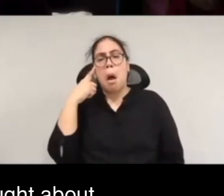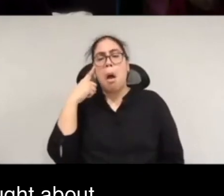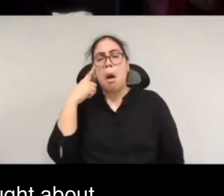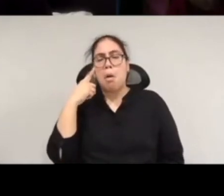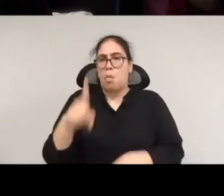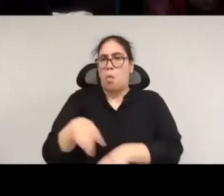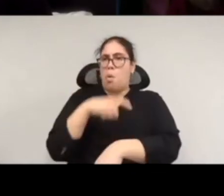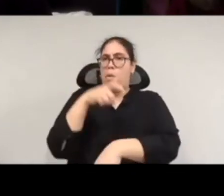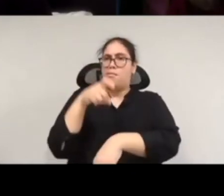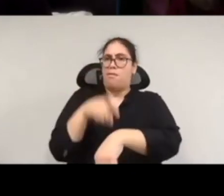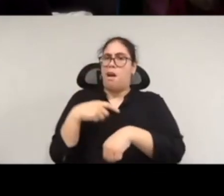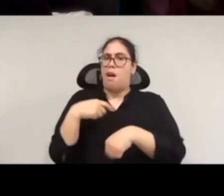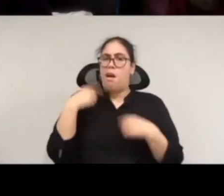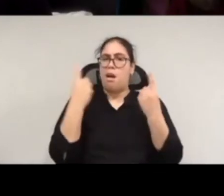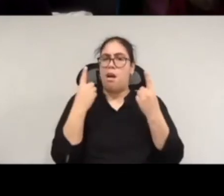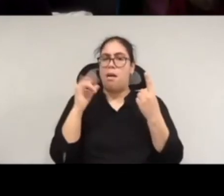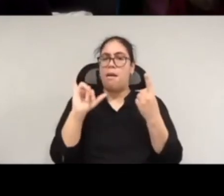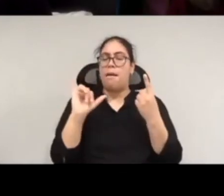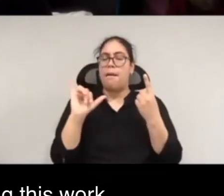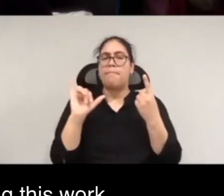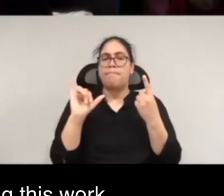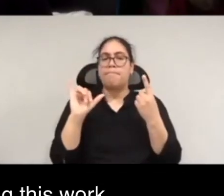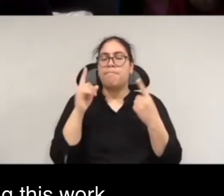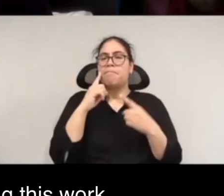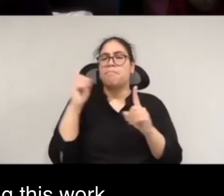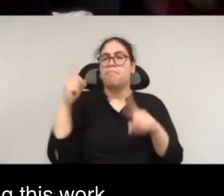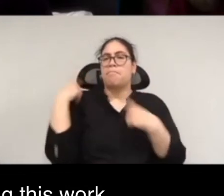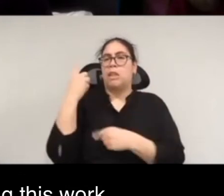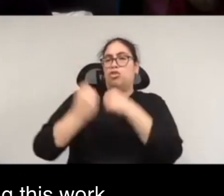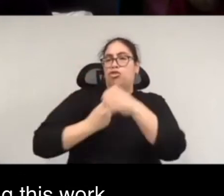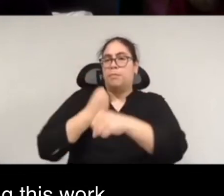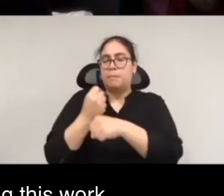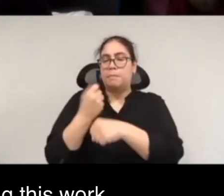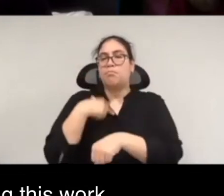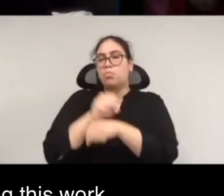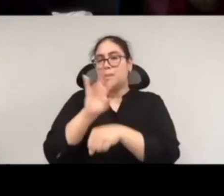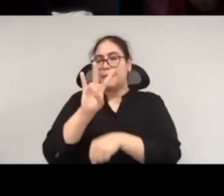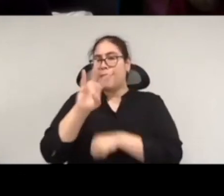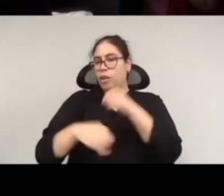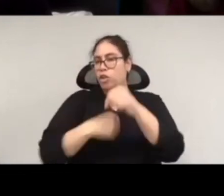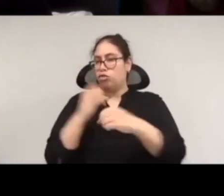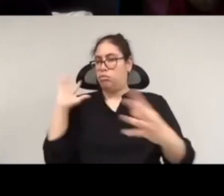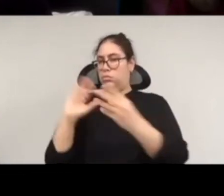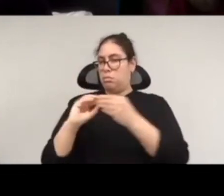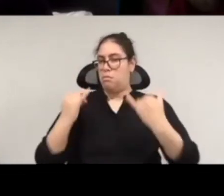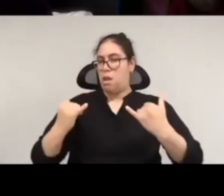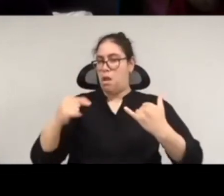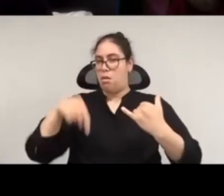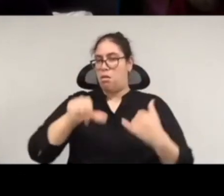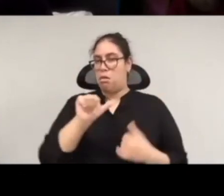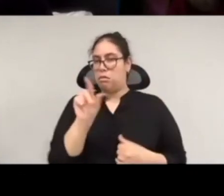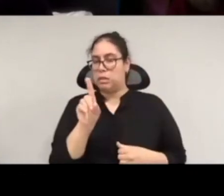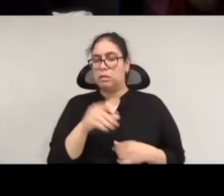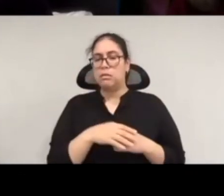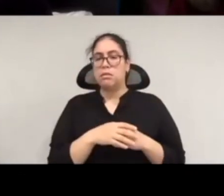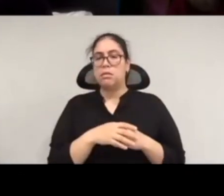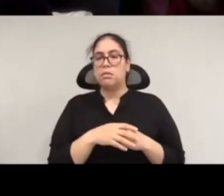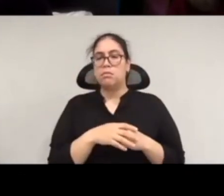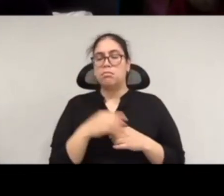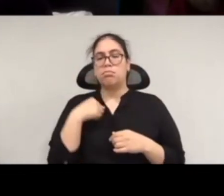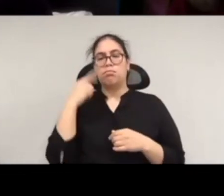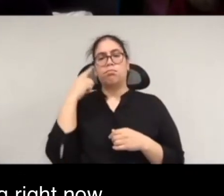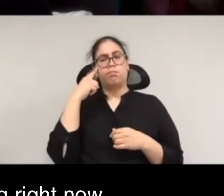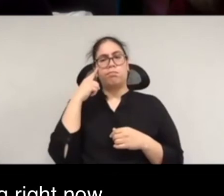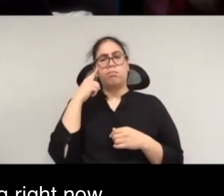time. And I concluded in the last year, I've been doing this work for over 7 years now. And I realized that where the